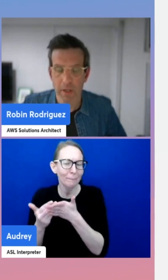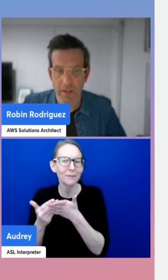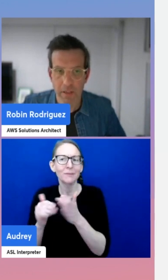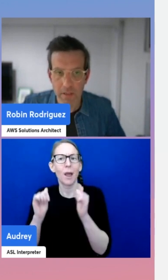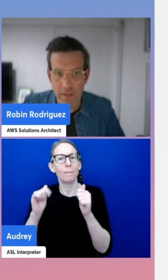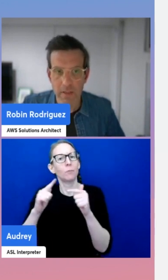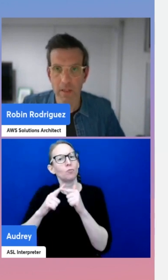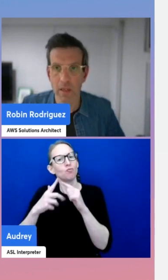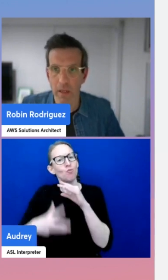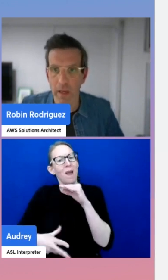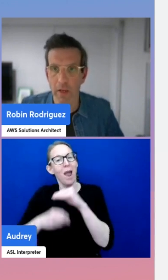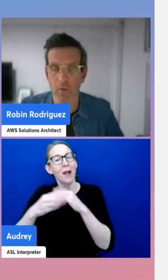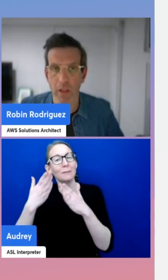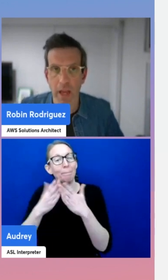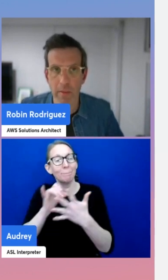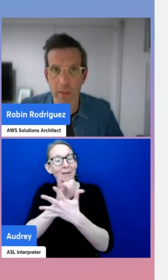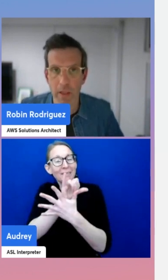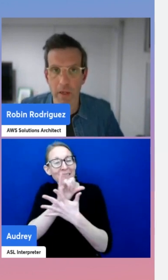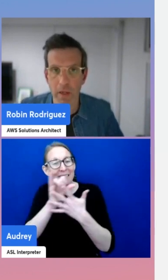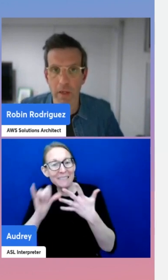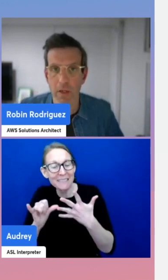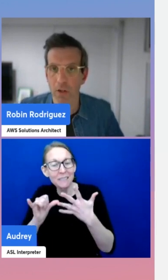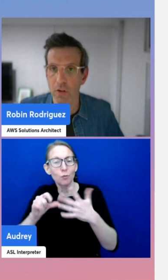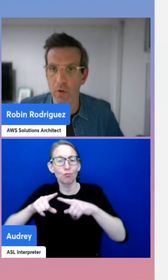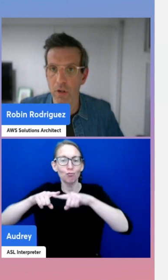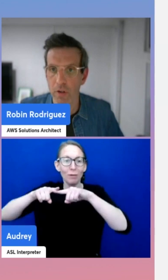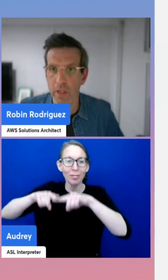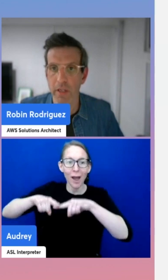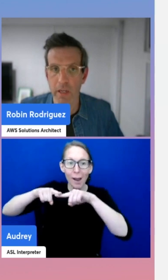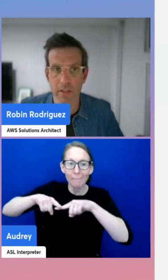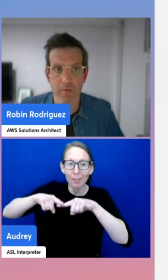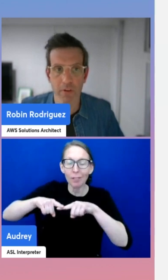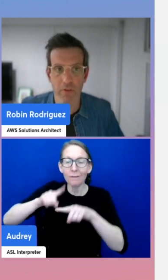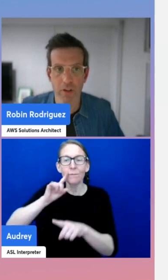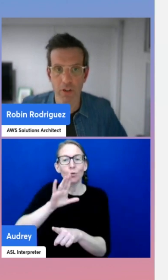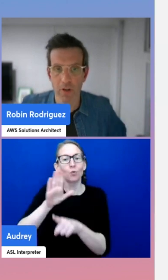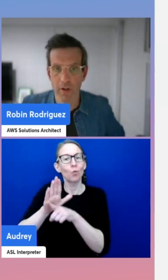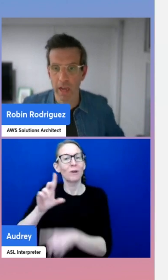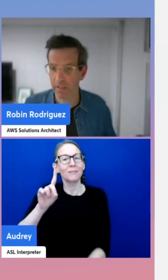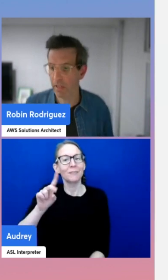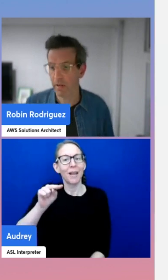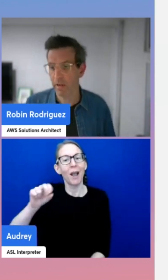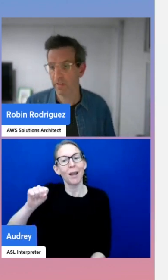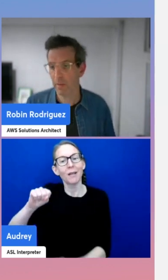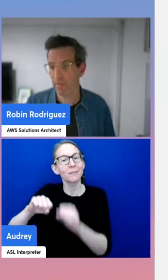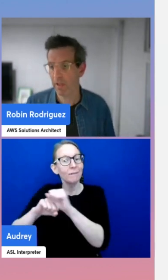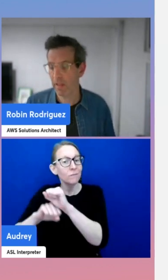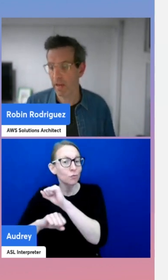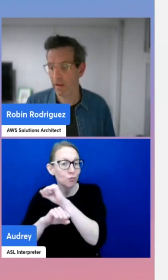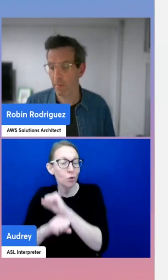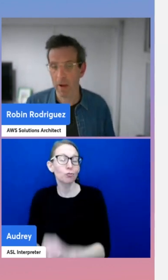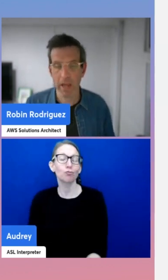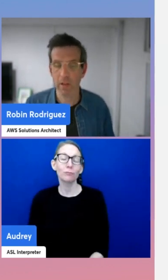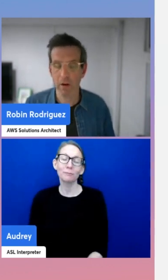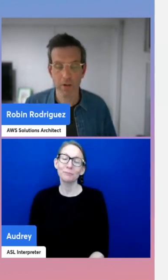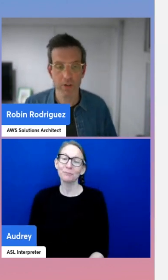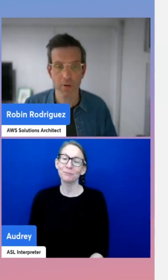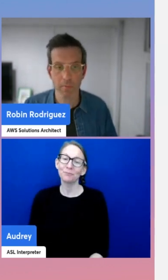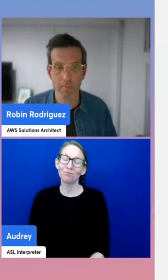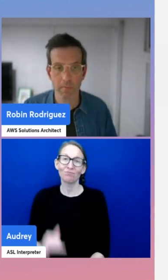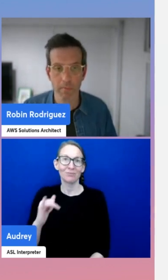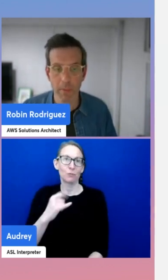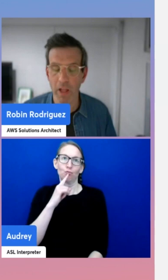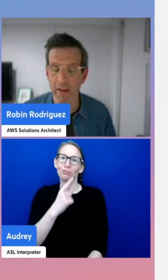some consistency and reliability to your DNS infrastructure. I'd say something that by and